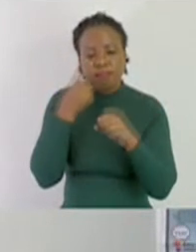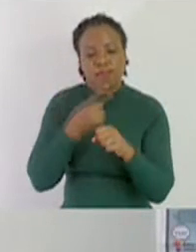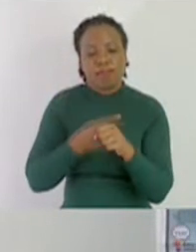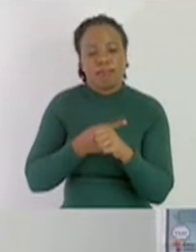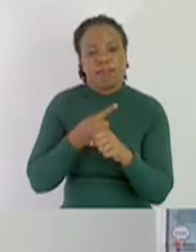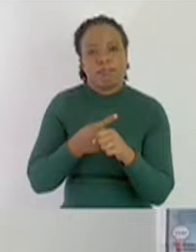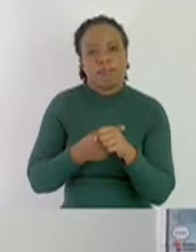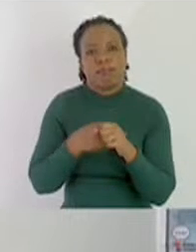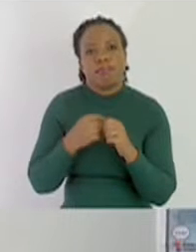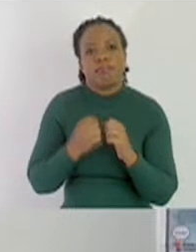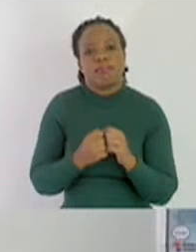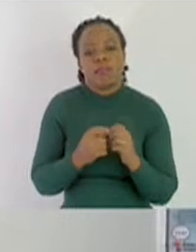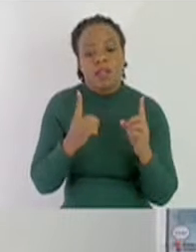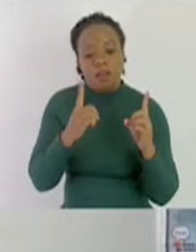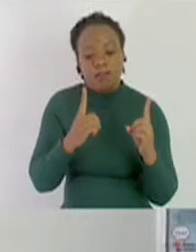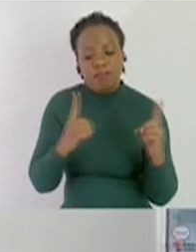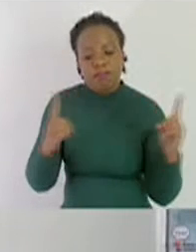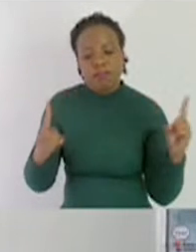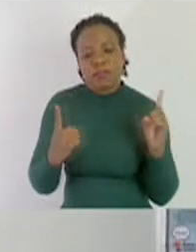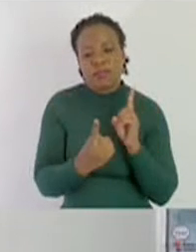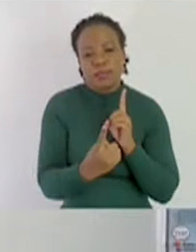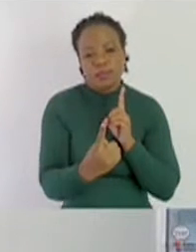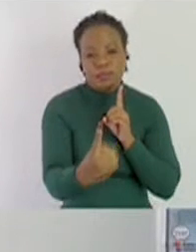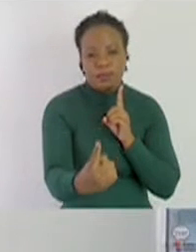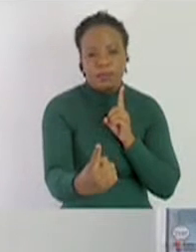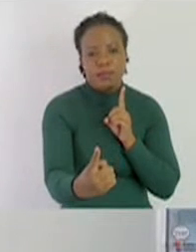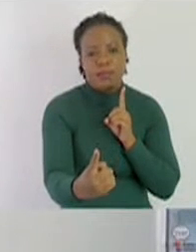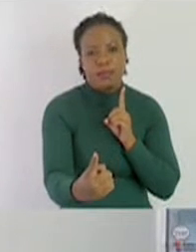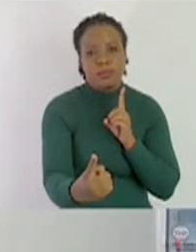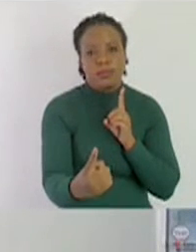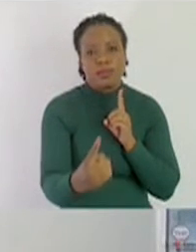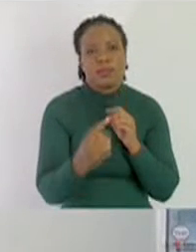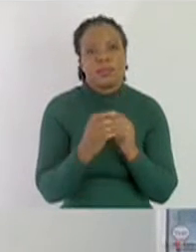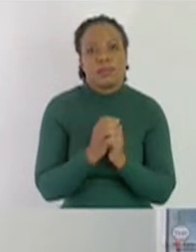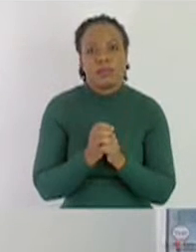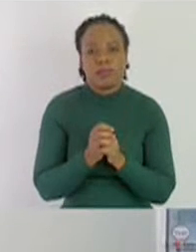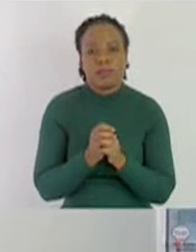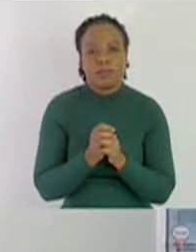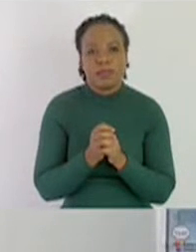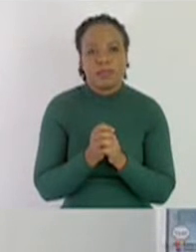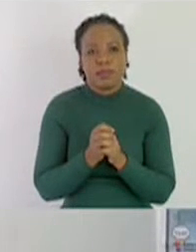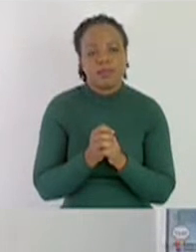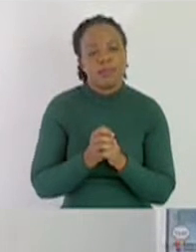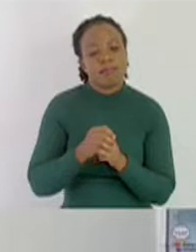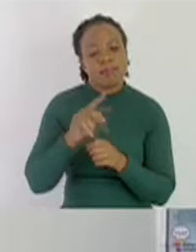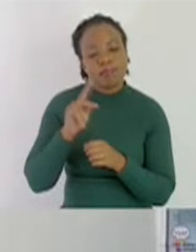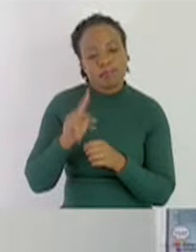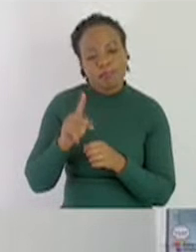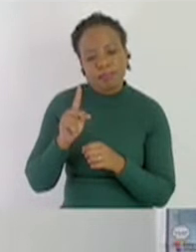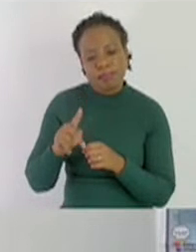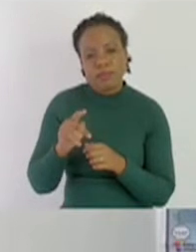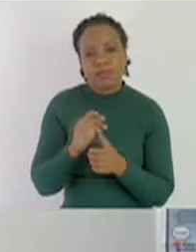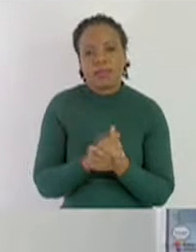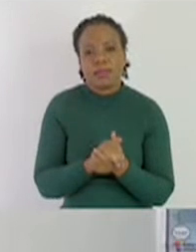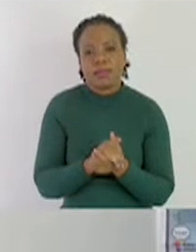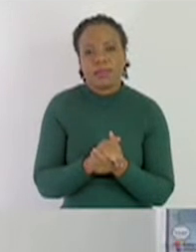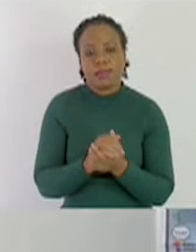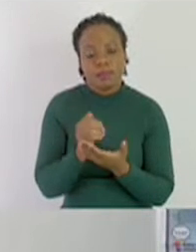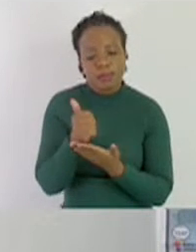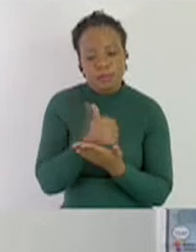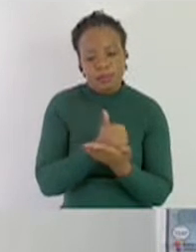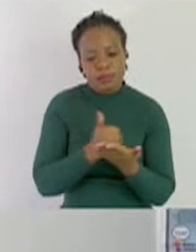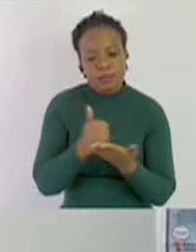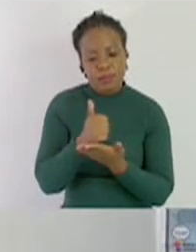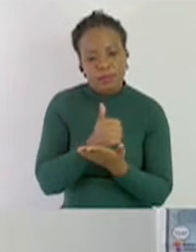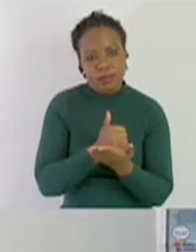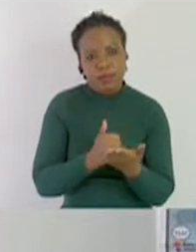maintain the social distance. We also need to